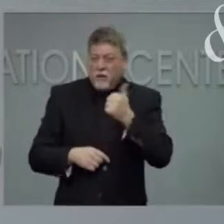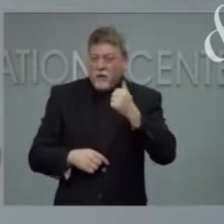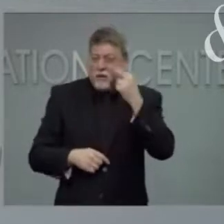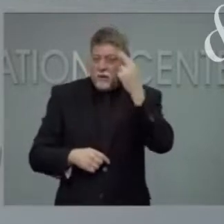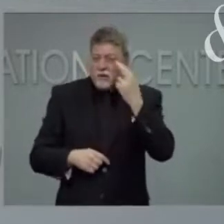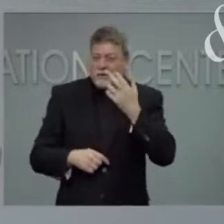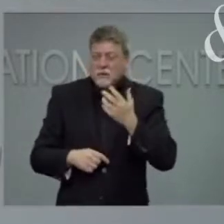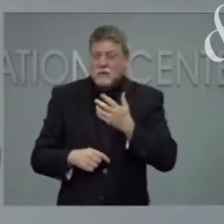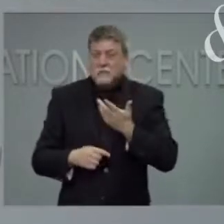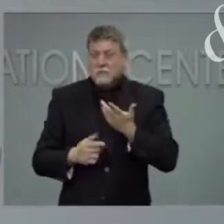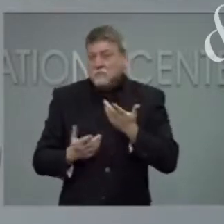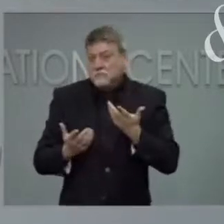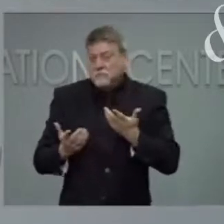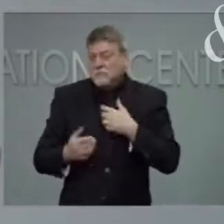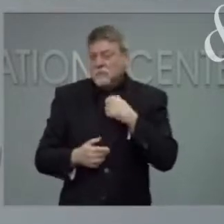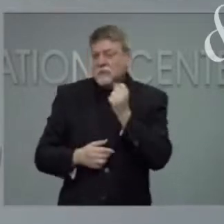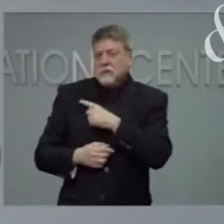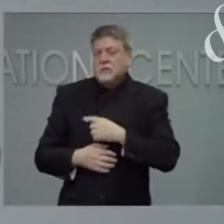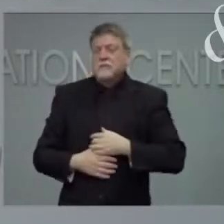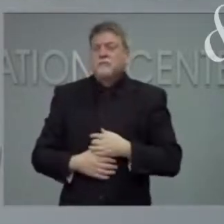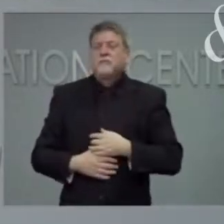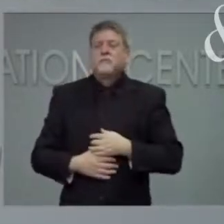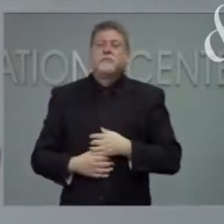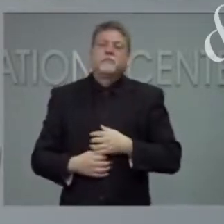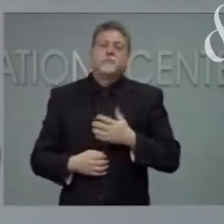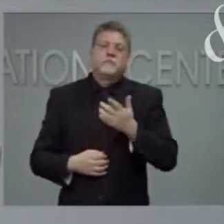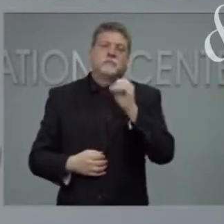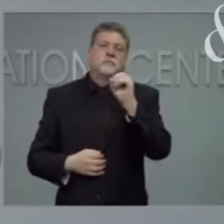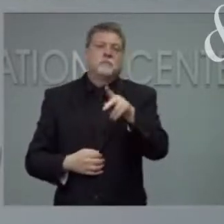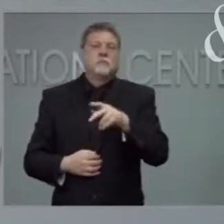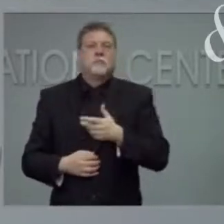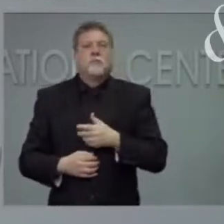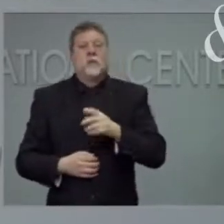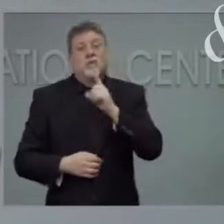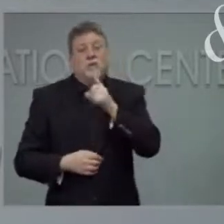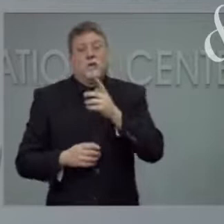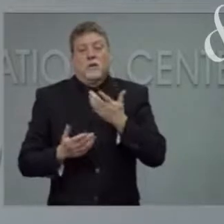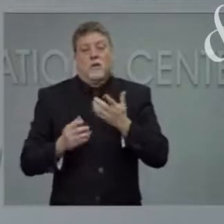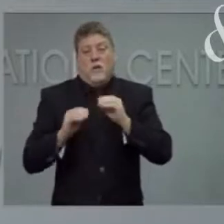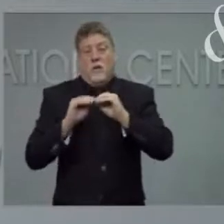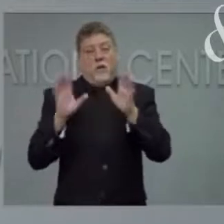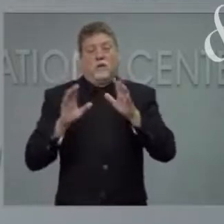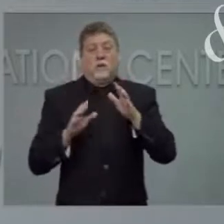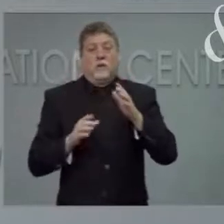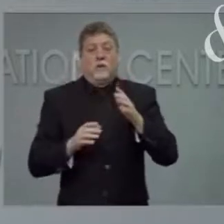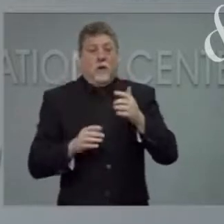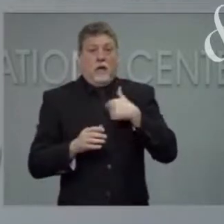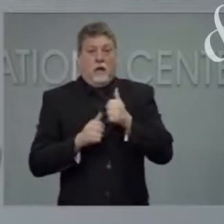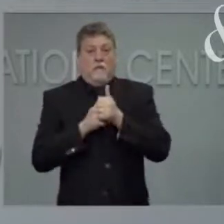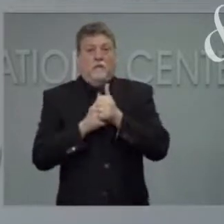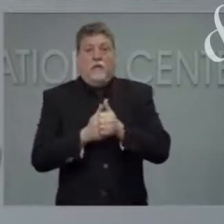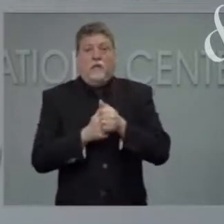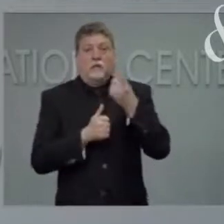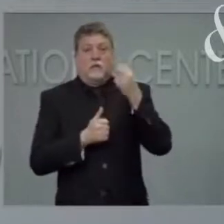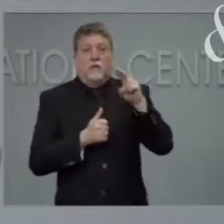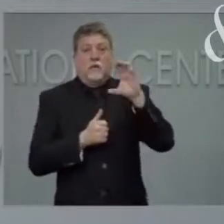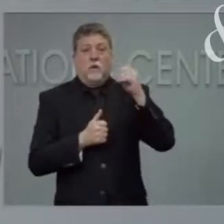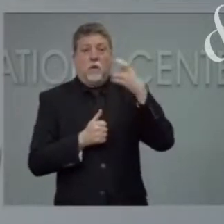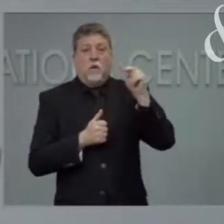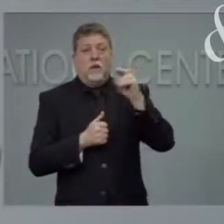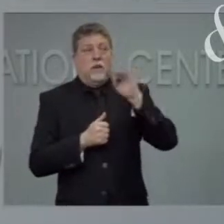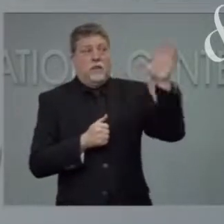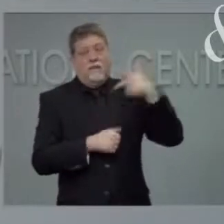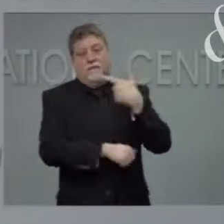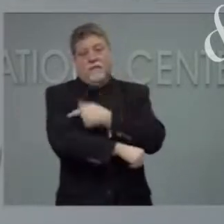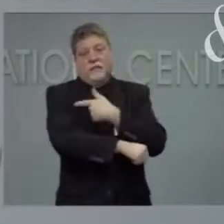metrics going down? So obviously these recommendations come from Dr. Cohen and the whole vaccine team. They